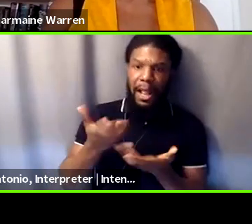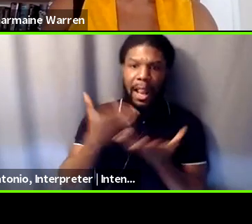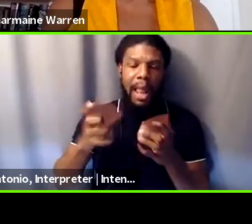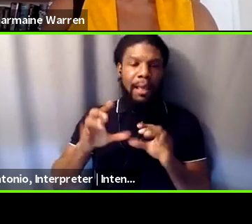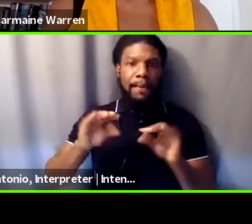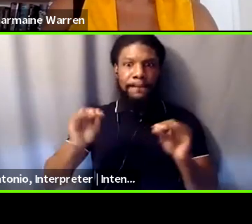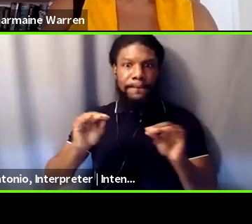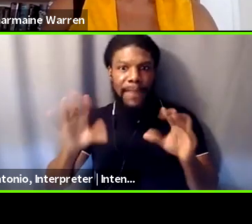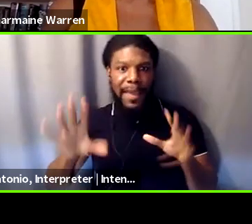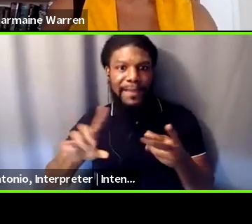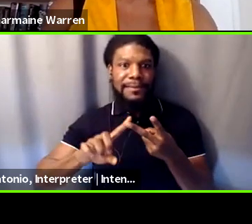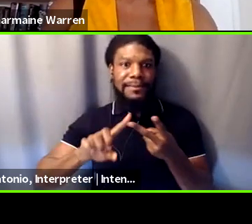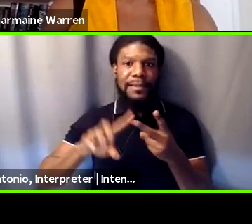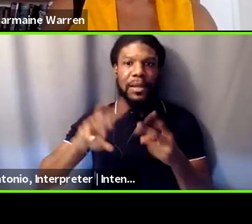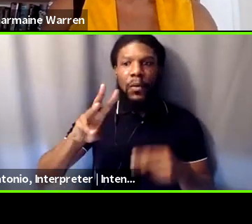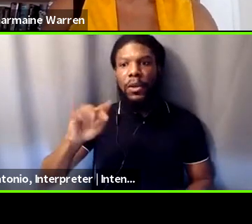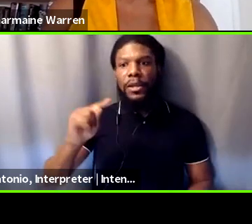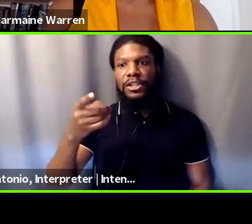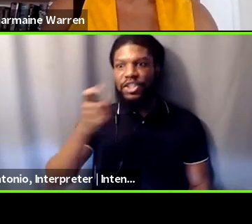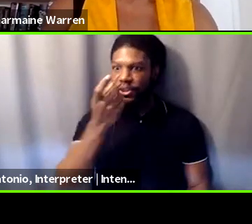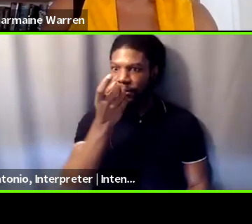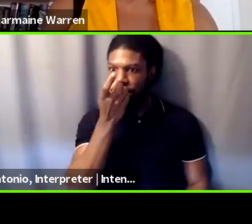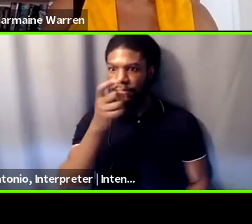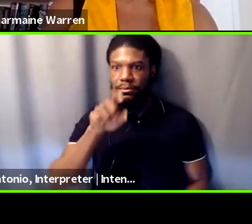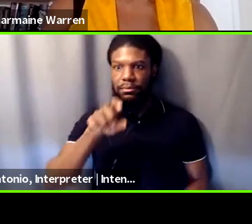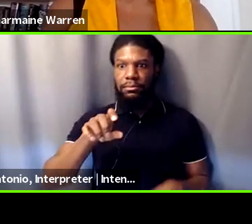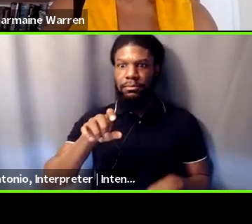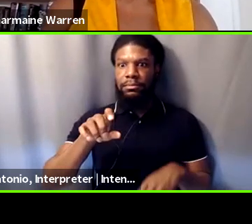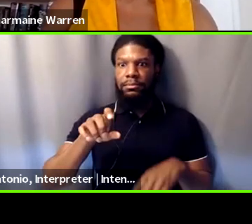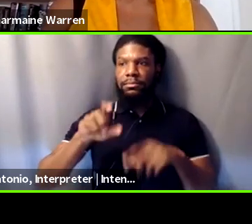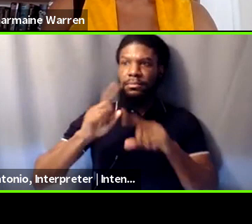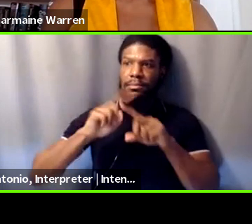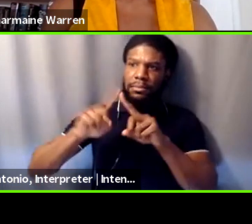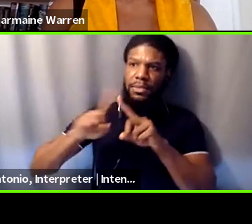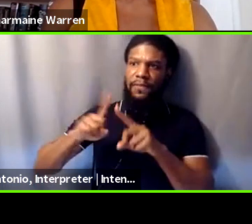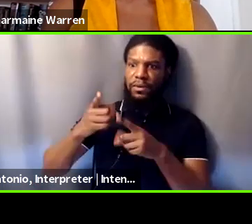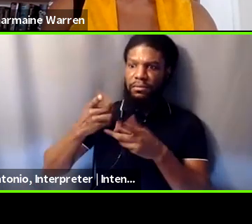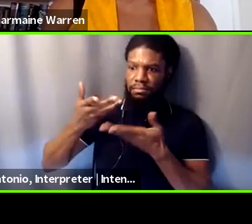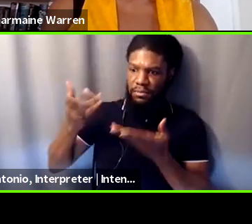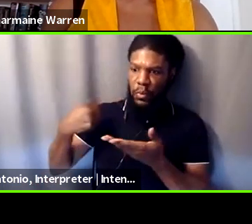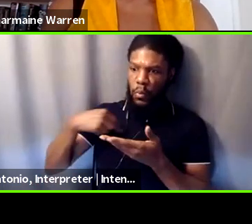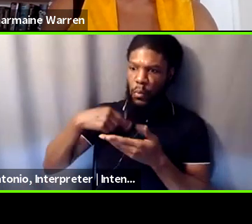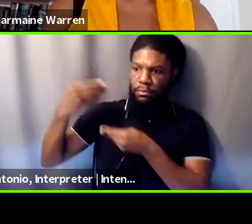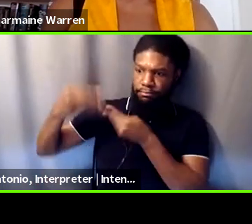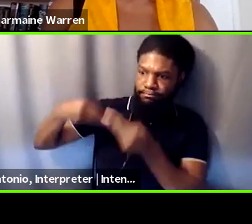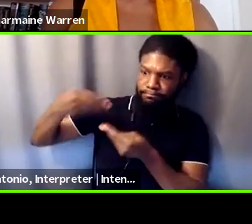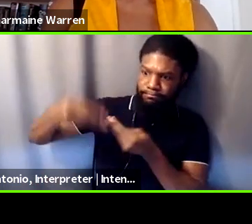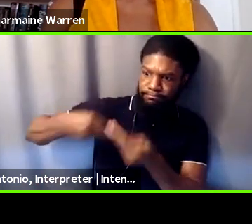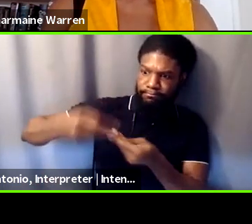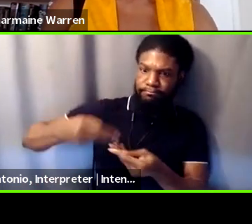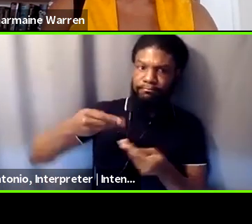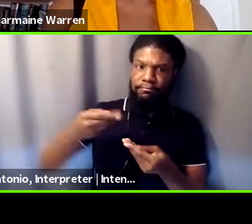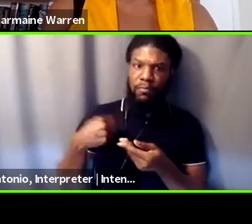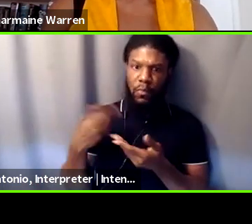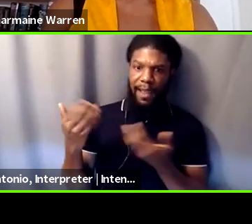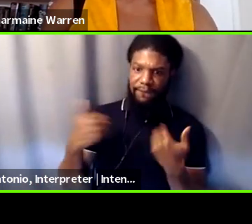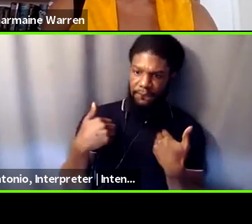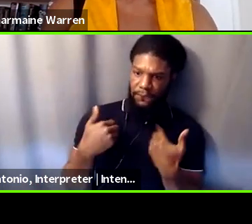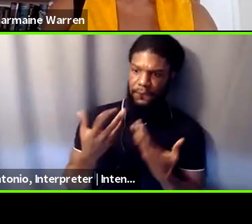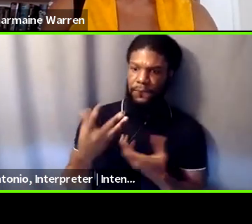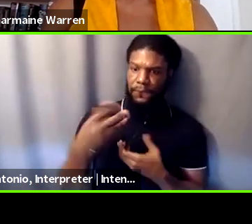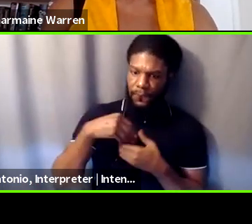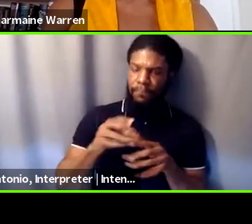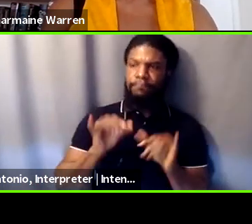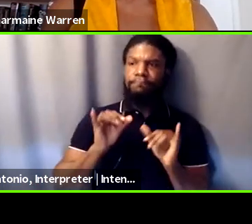witches and people who have a certain level of attention to that space. And when I make, I feel like